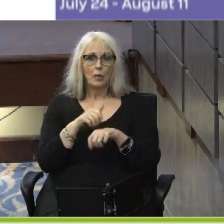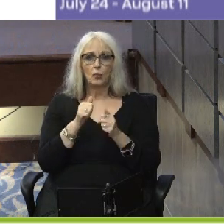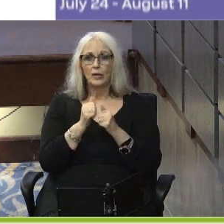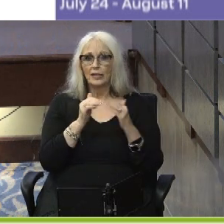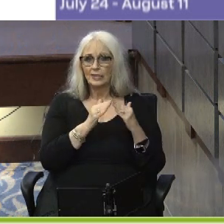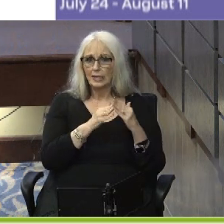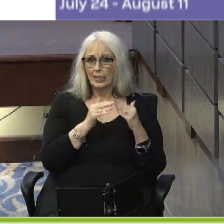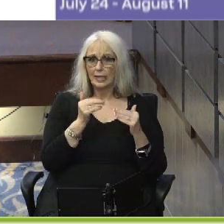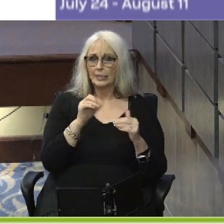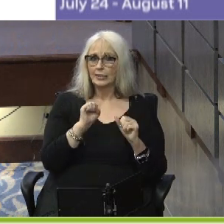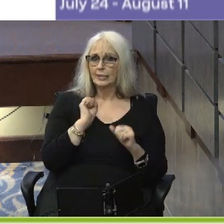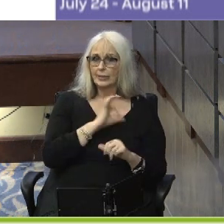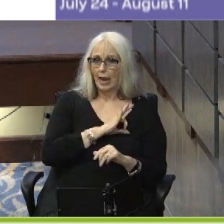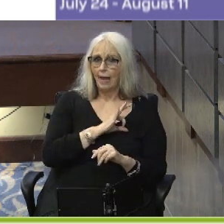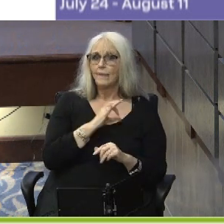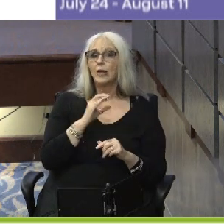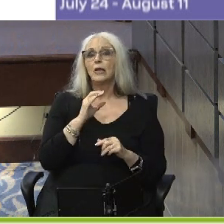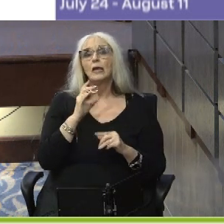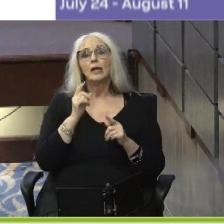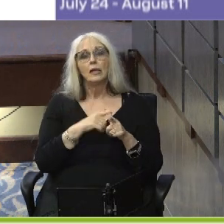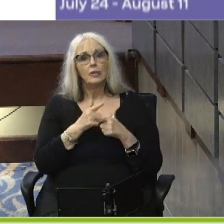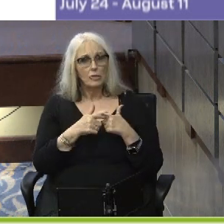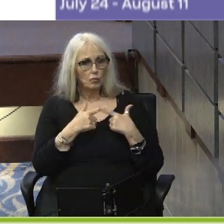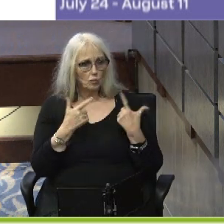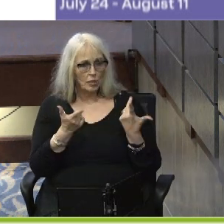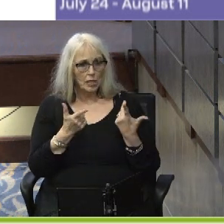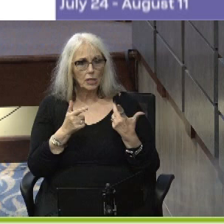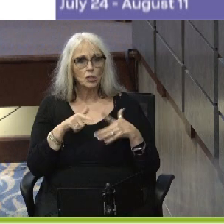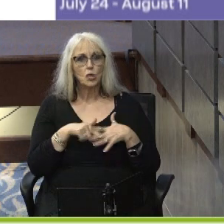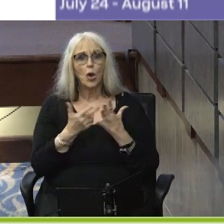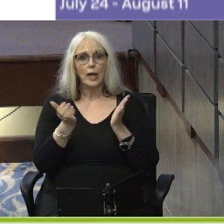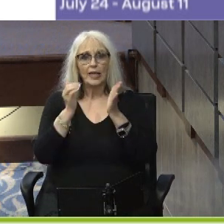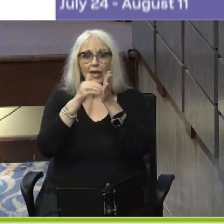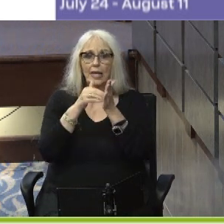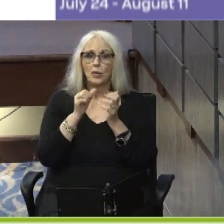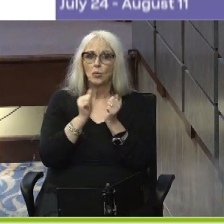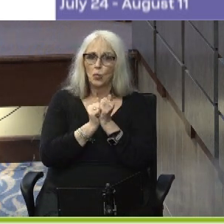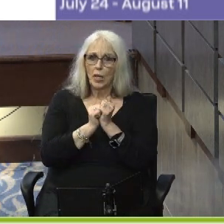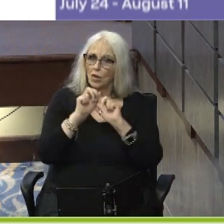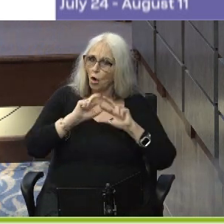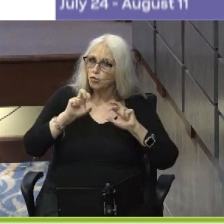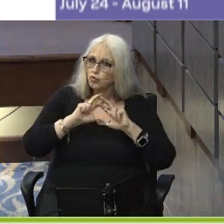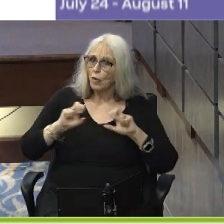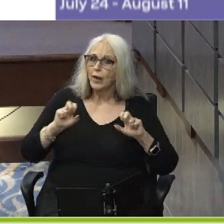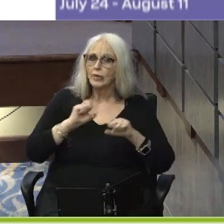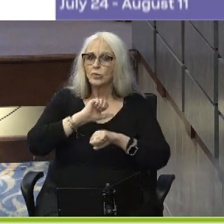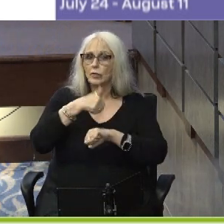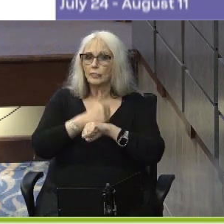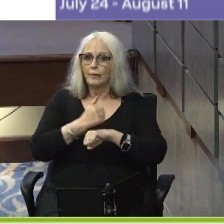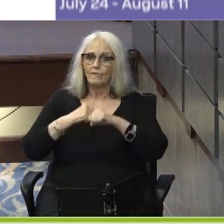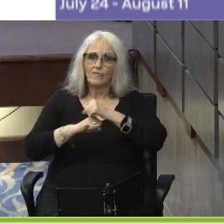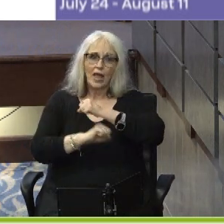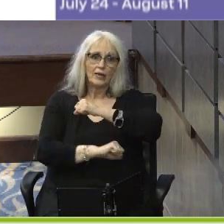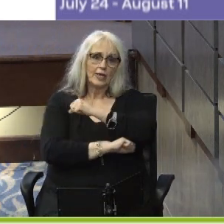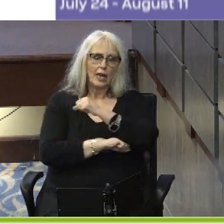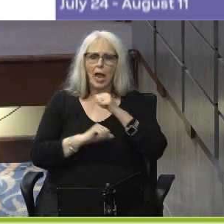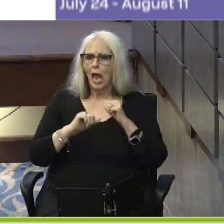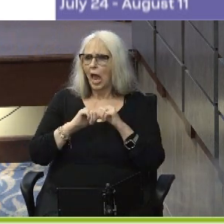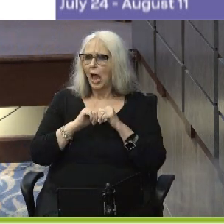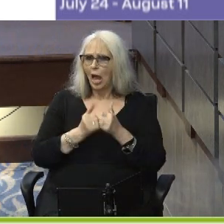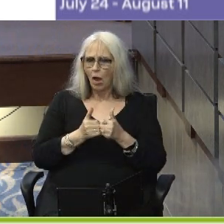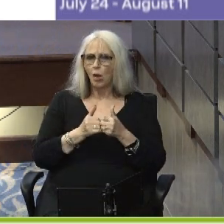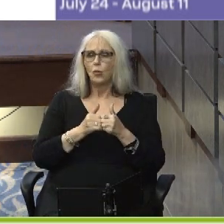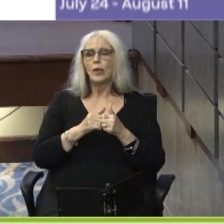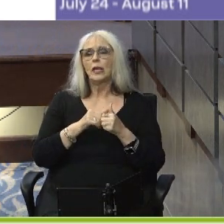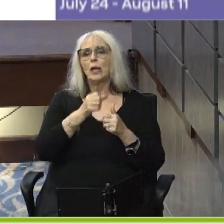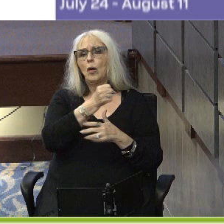the information to start formulating the brand strategy. Again, those foundational components about how we position the brand